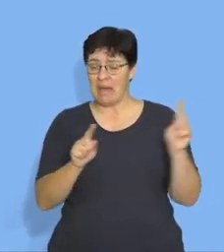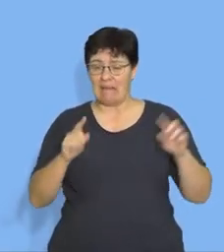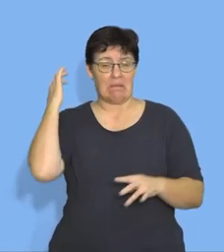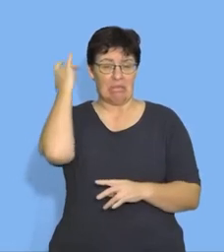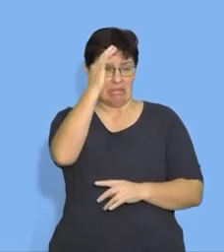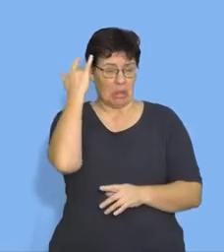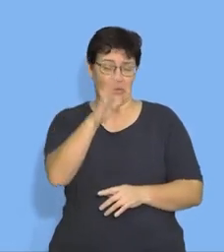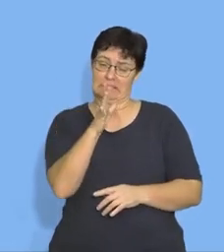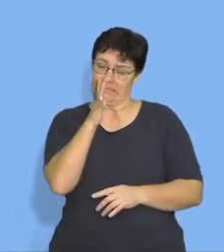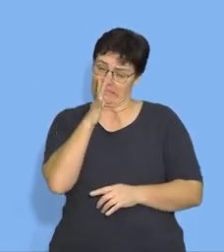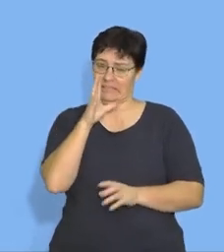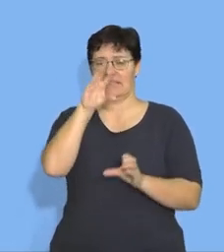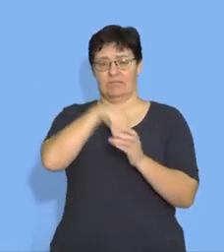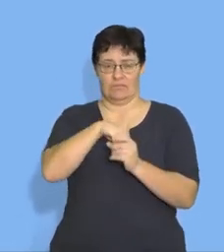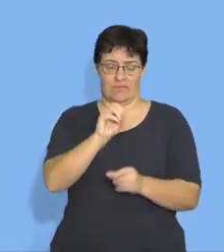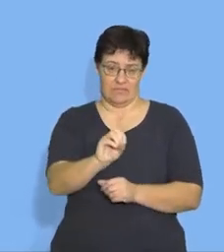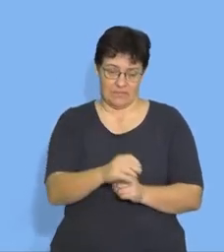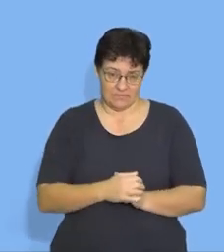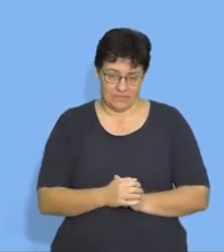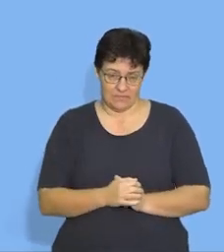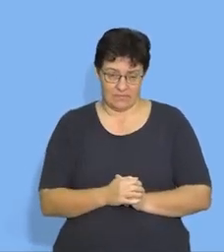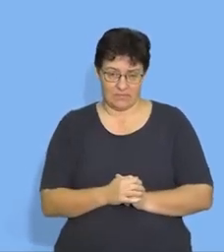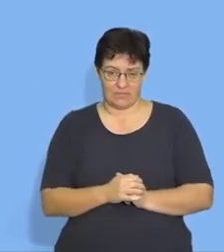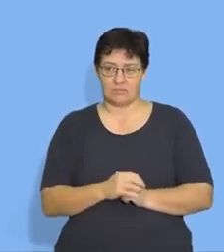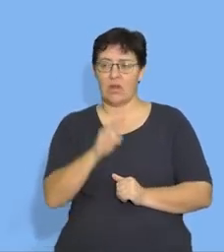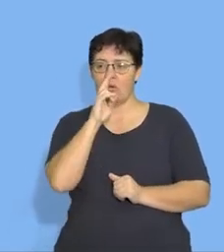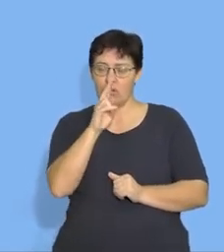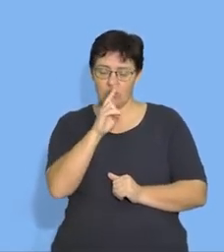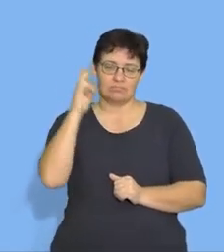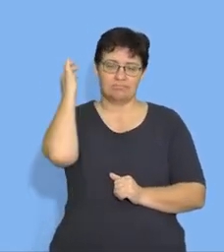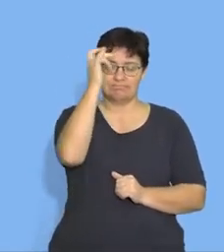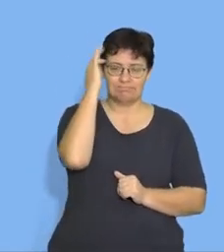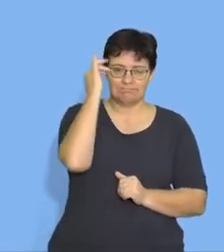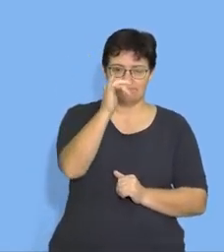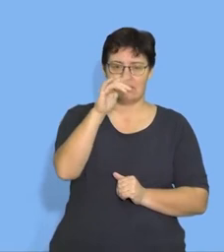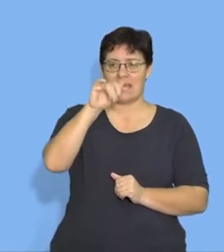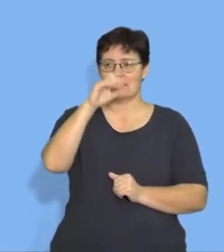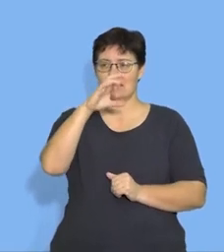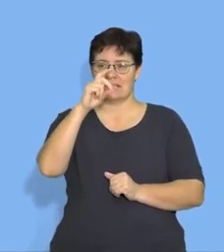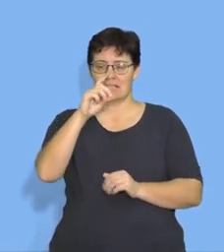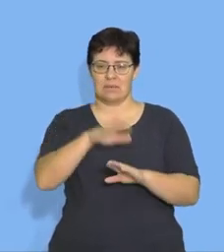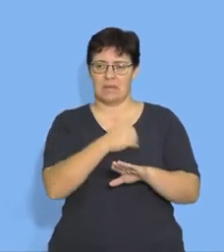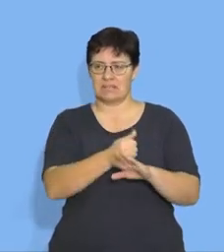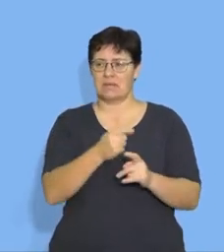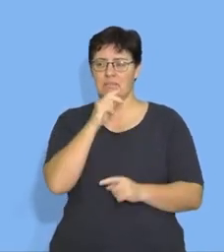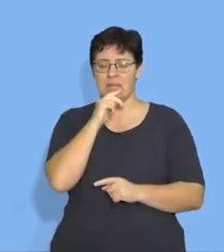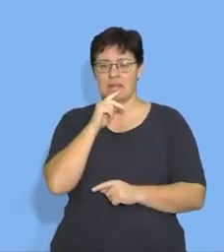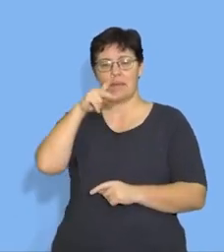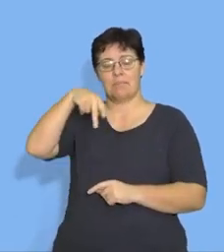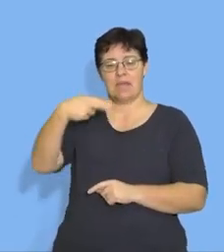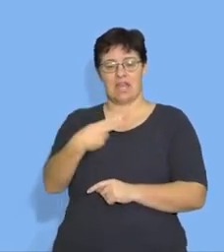theory that is involved. So we'll look at the acid-base theories, okay? We shall also talk about the pH